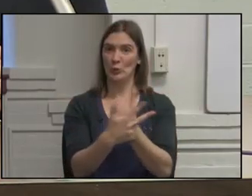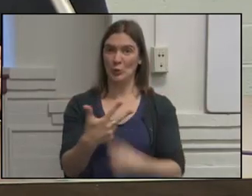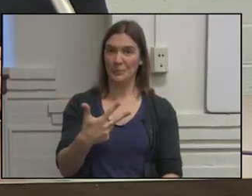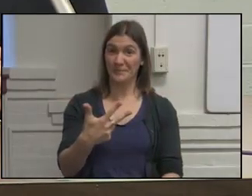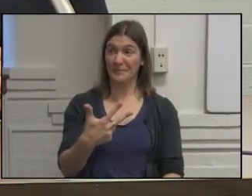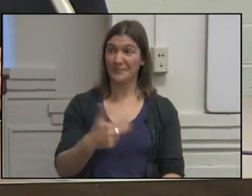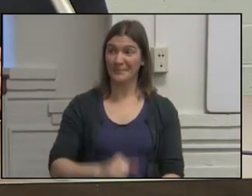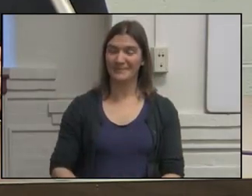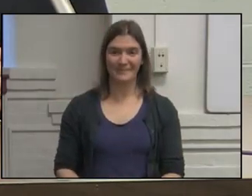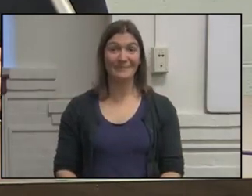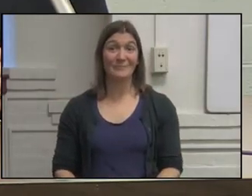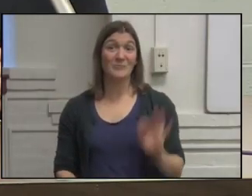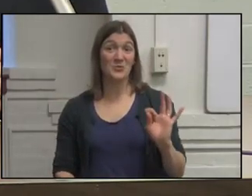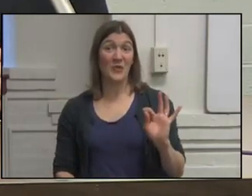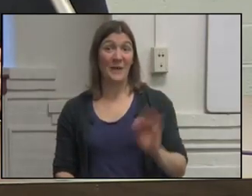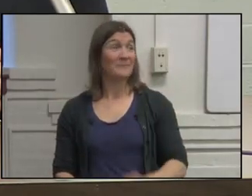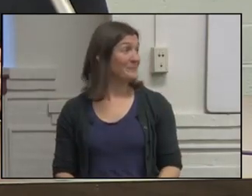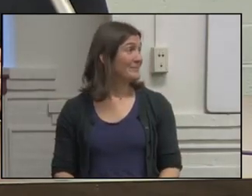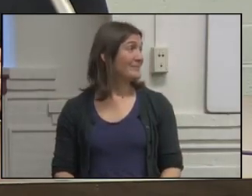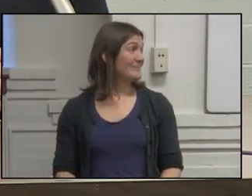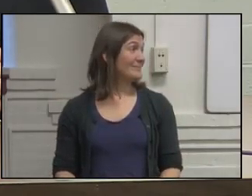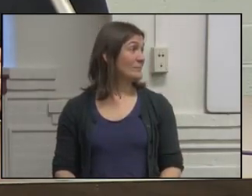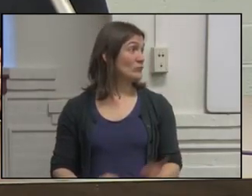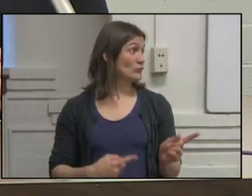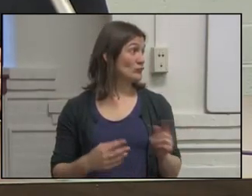prior. Great.